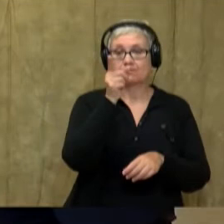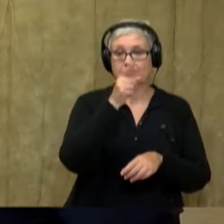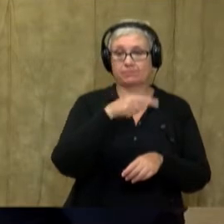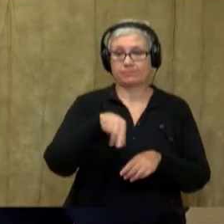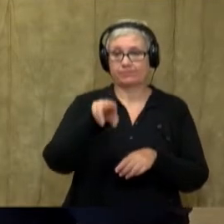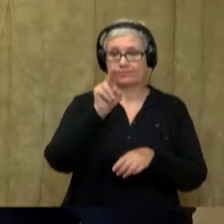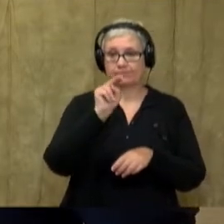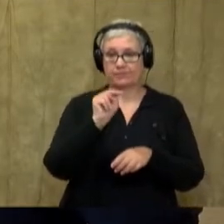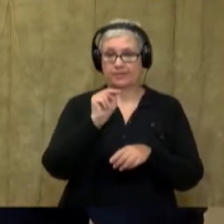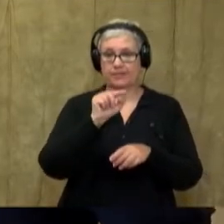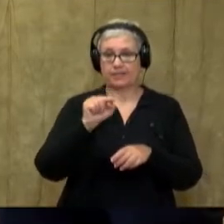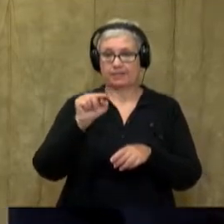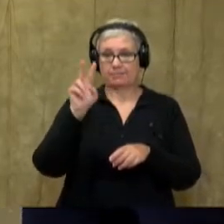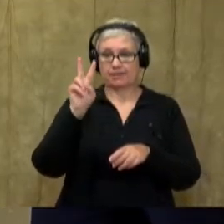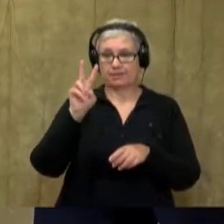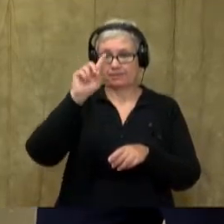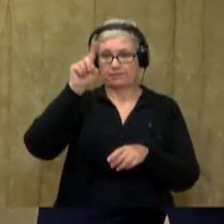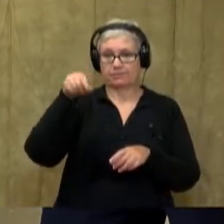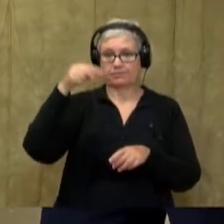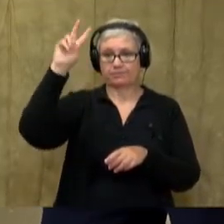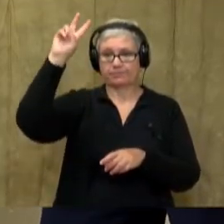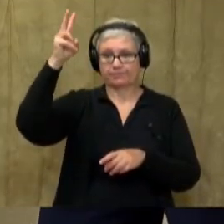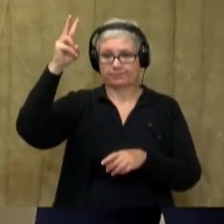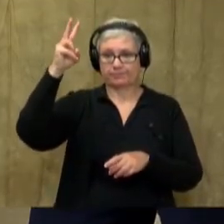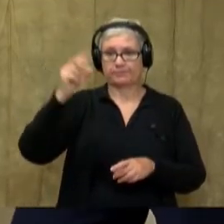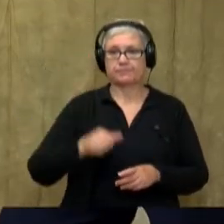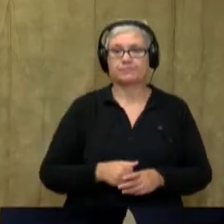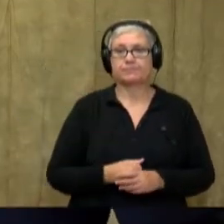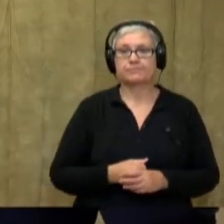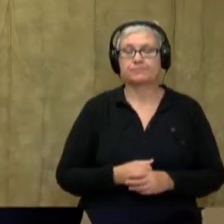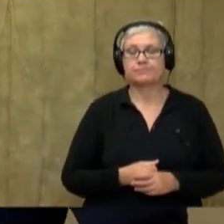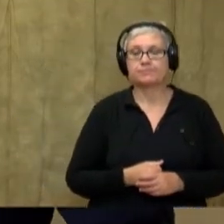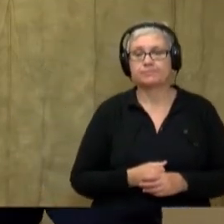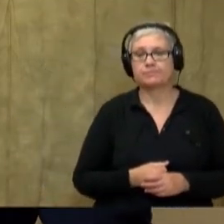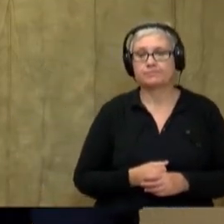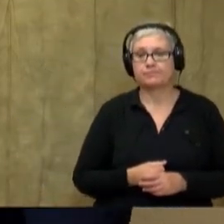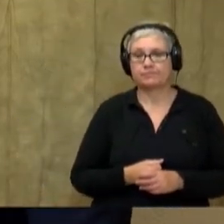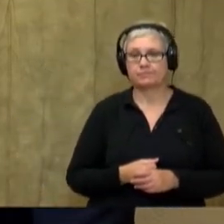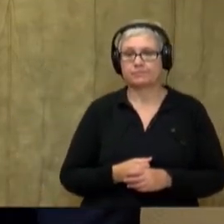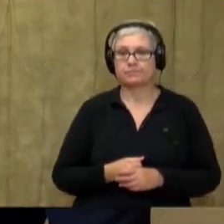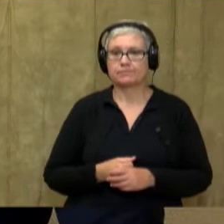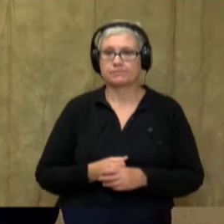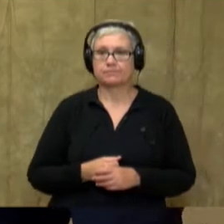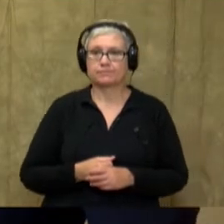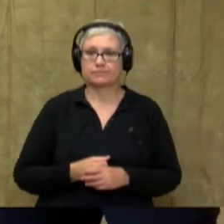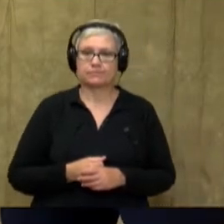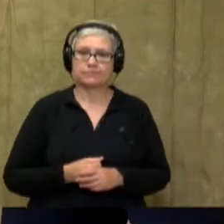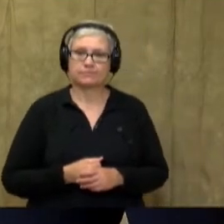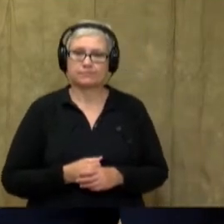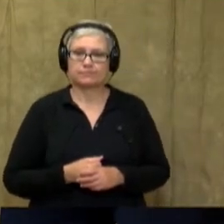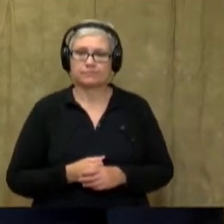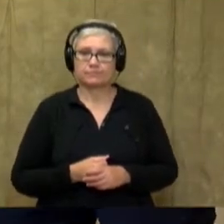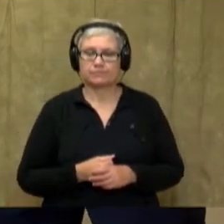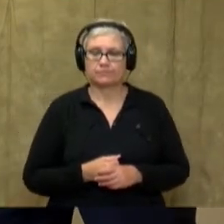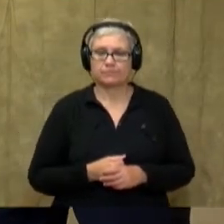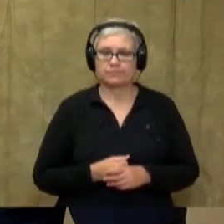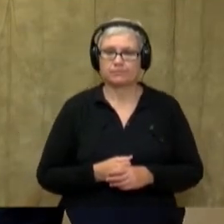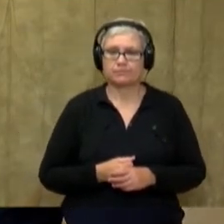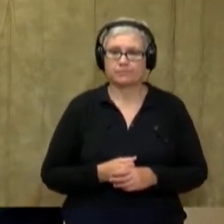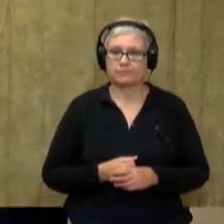with is 6 times n minus 2 squared. And then when I remove all of those